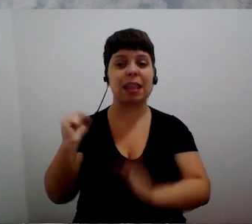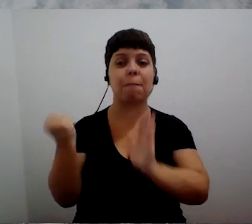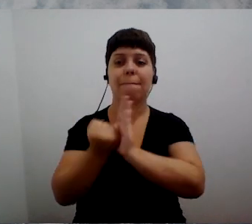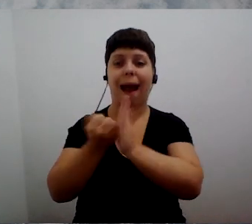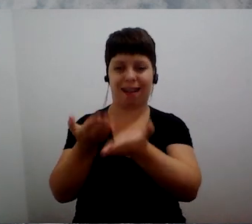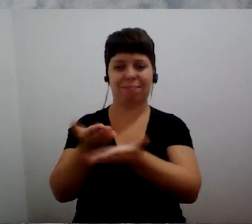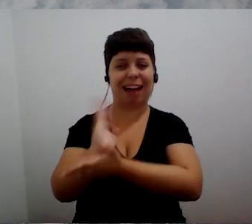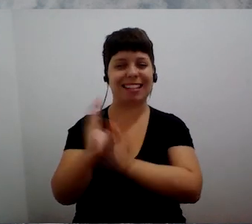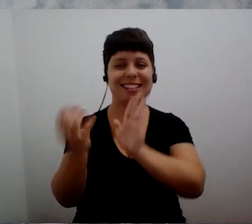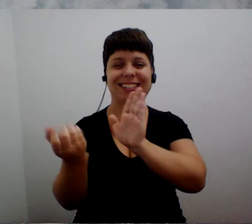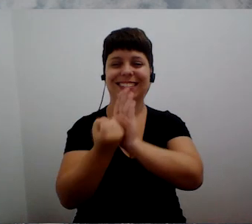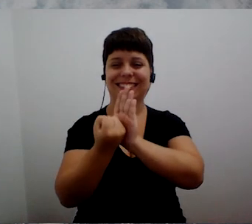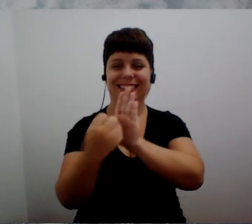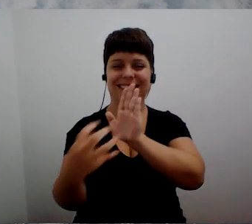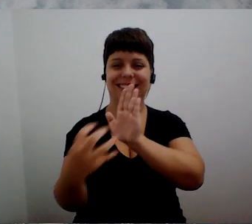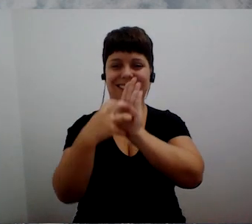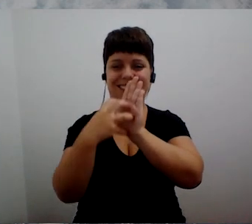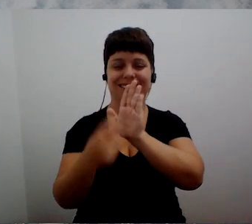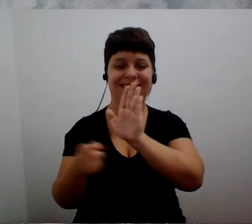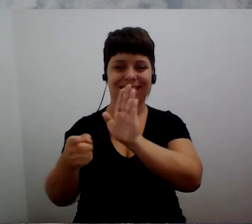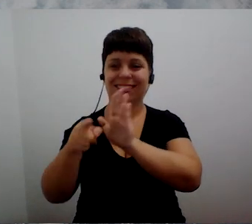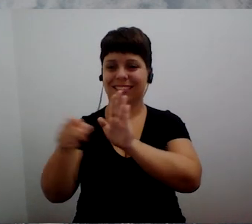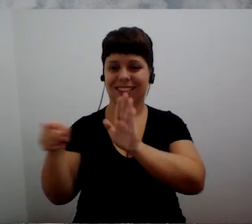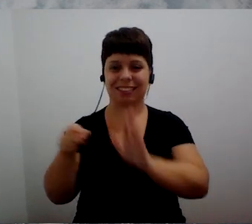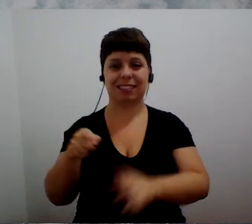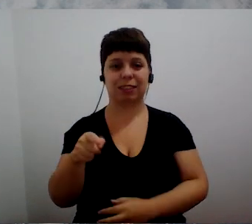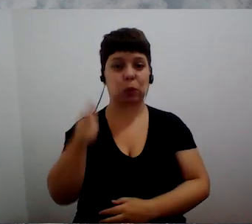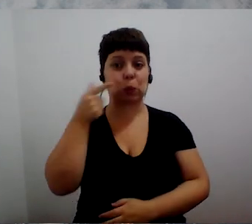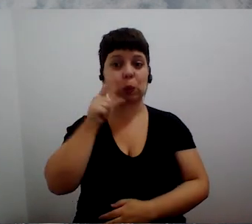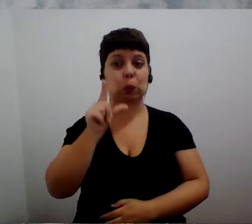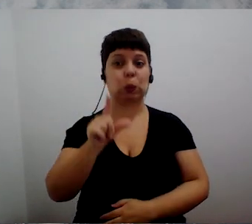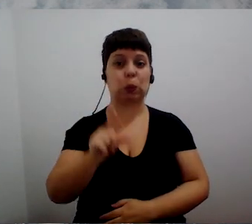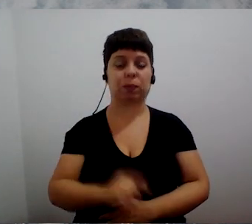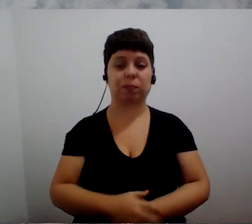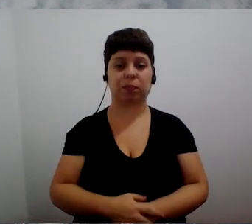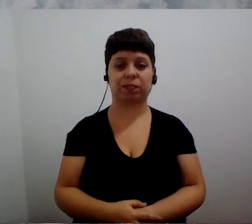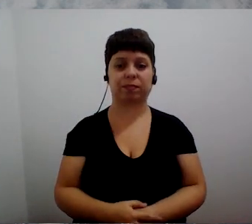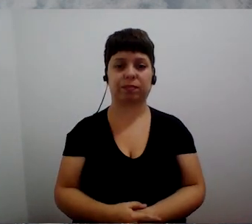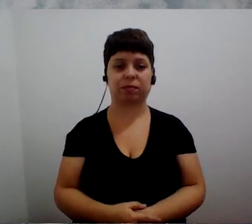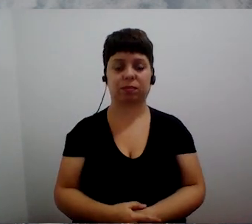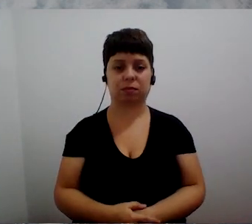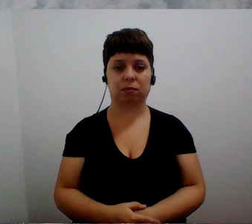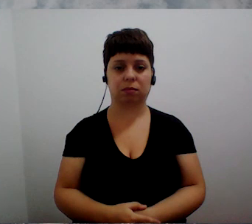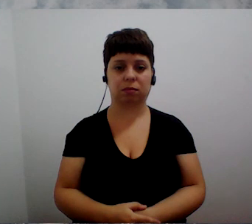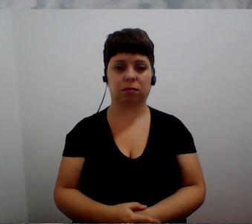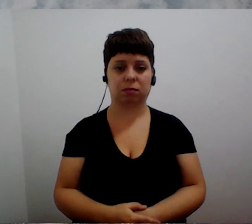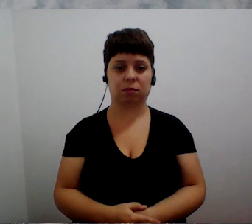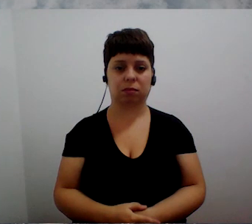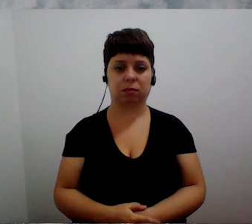licensed by Plastic Vida. We are a licensor here in Brazil, and we have 25 companies that